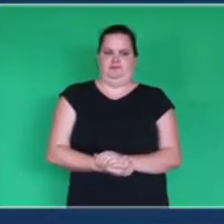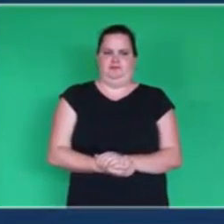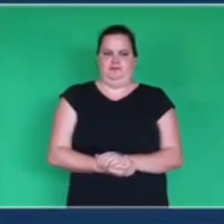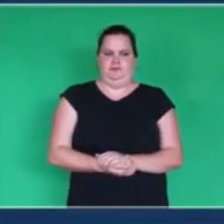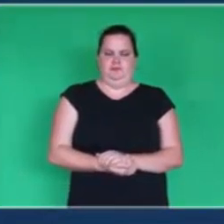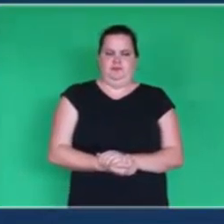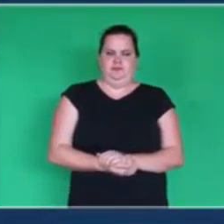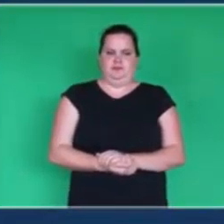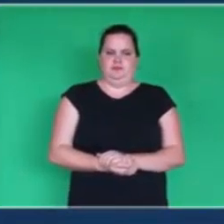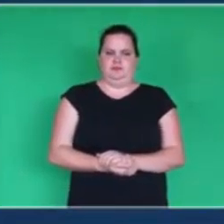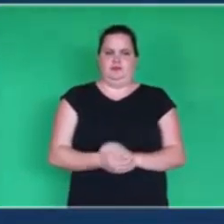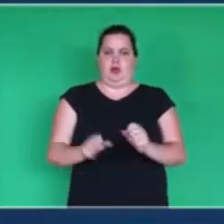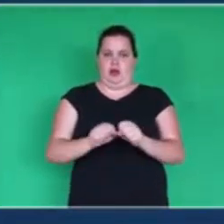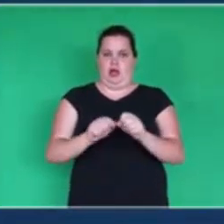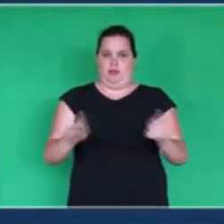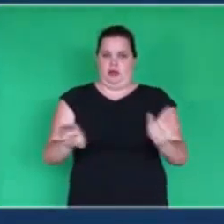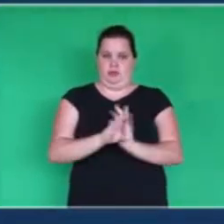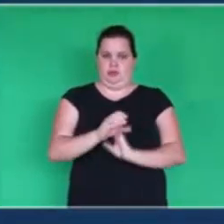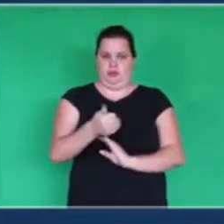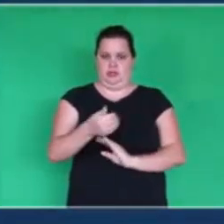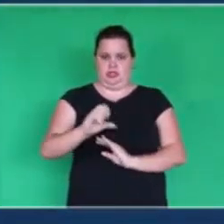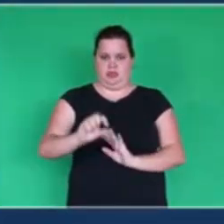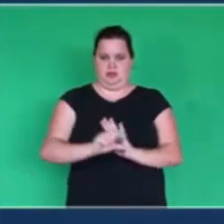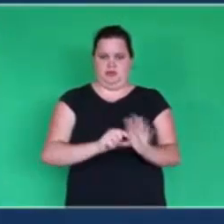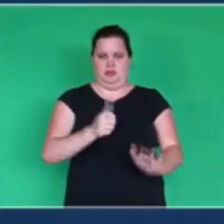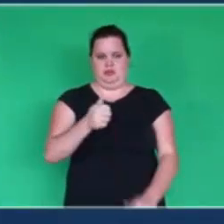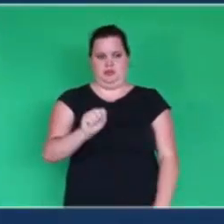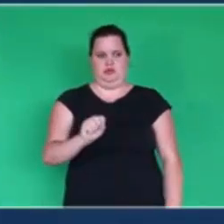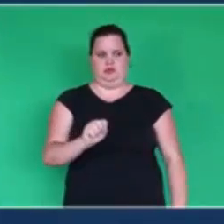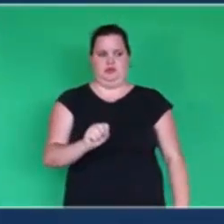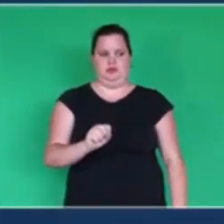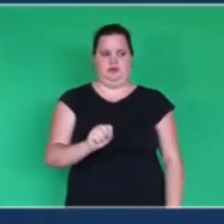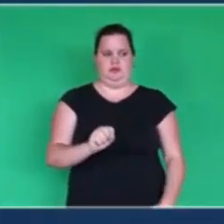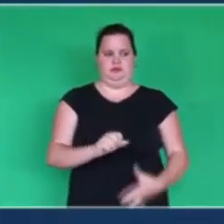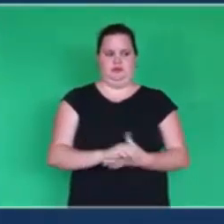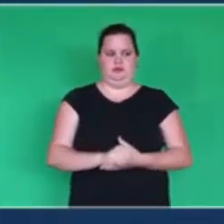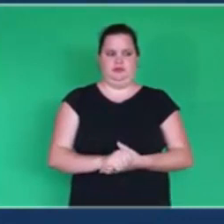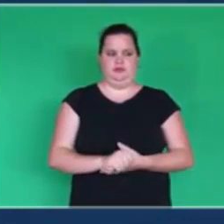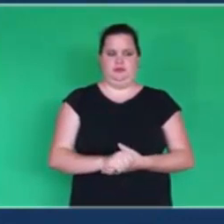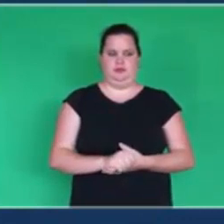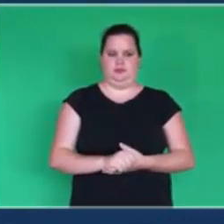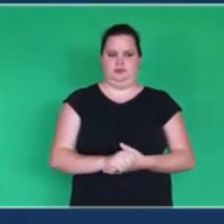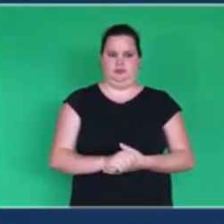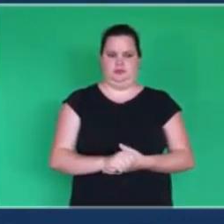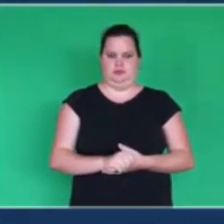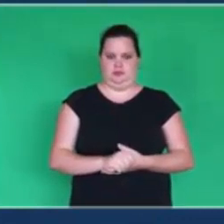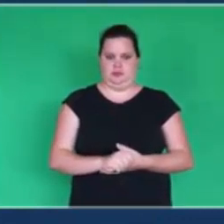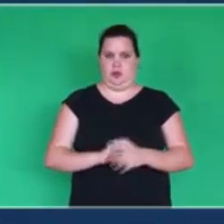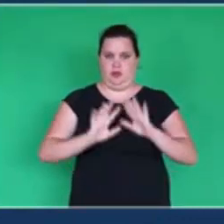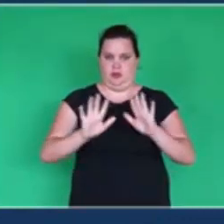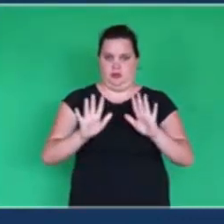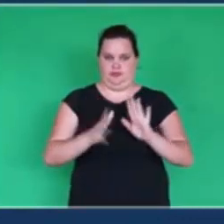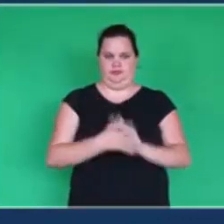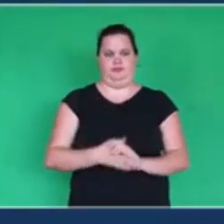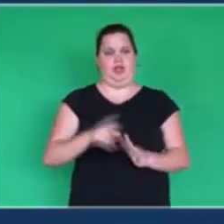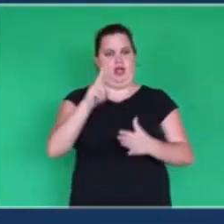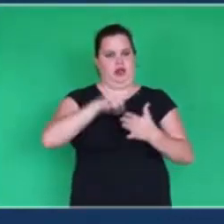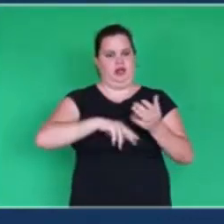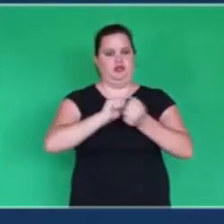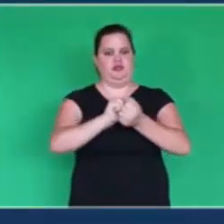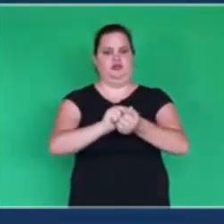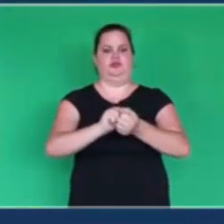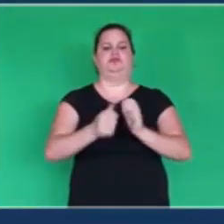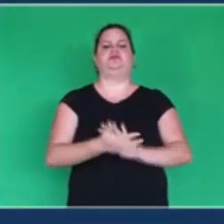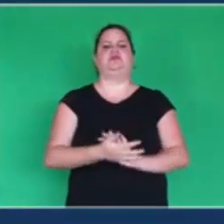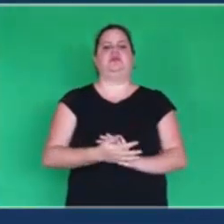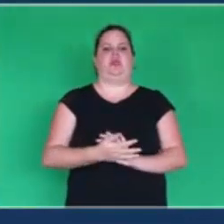you may eat the flesh of kings, the flesh of captains, the flesh of mighty men, the flesh of horses and those who sit on